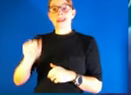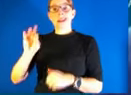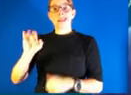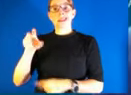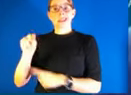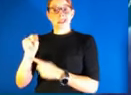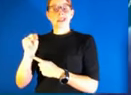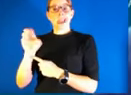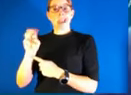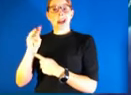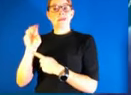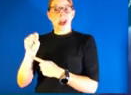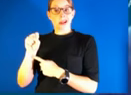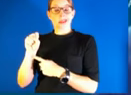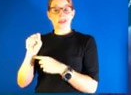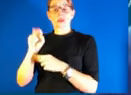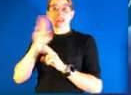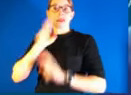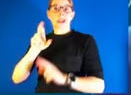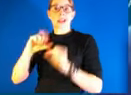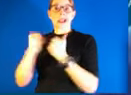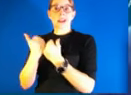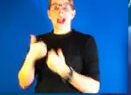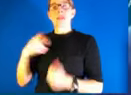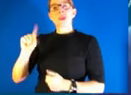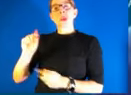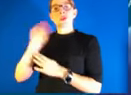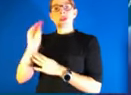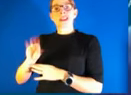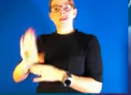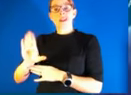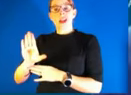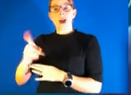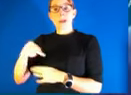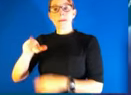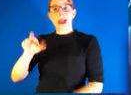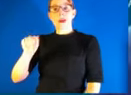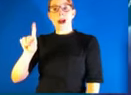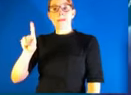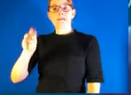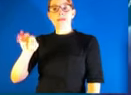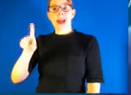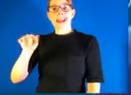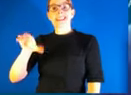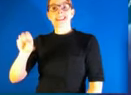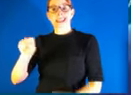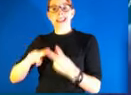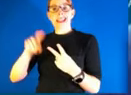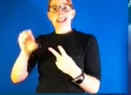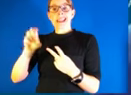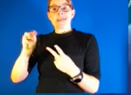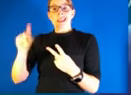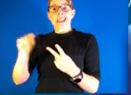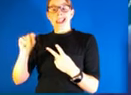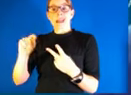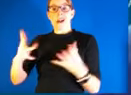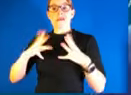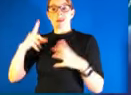large, well-respected EMS agency, has 20% of its paramedics and EMTs out due to COVID.